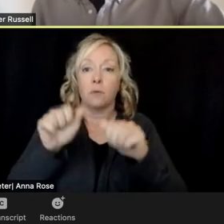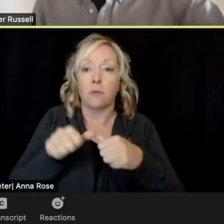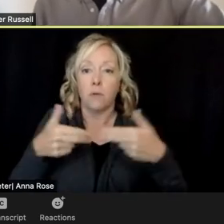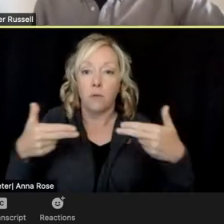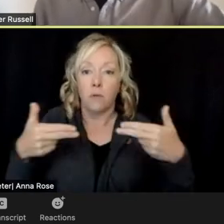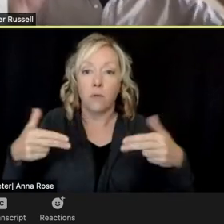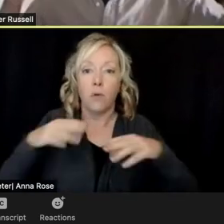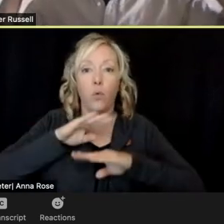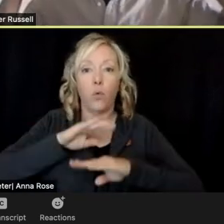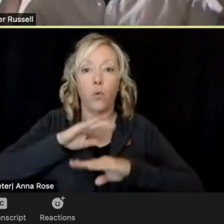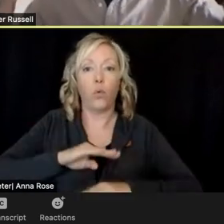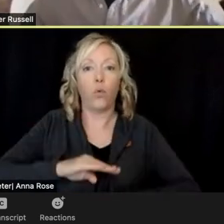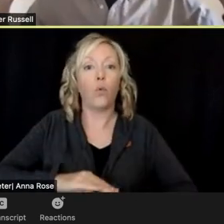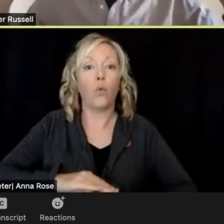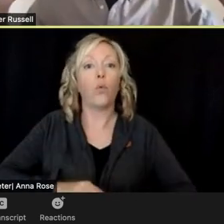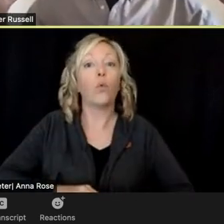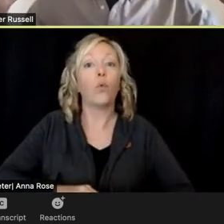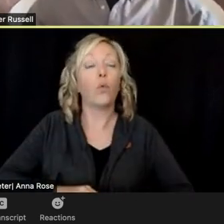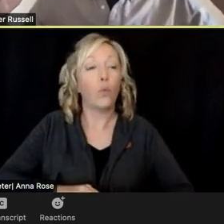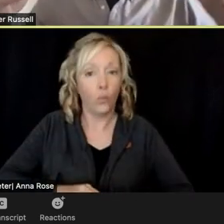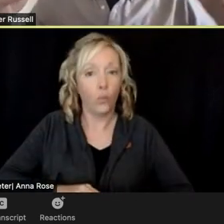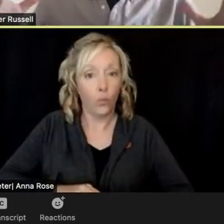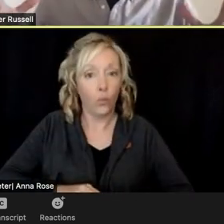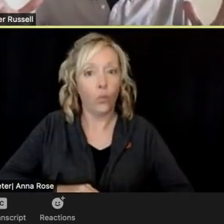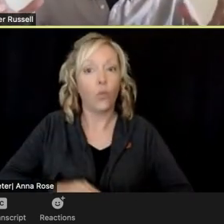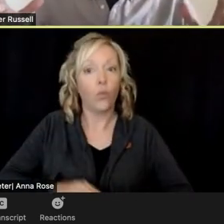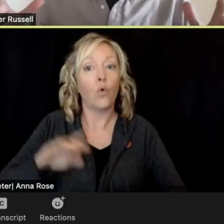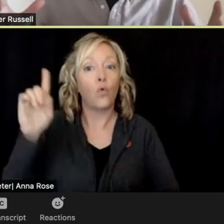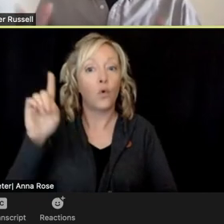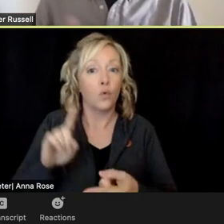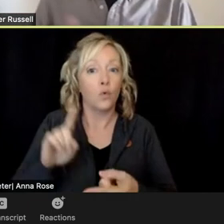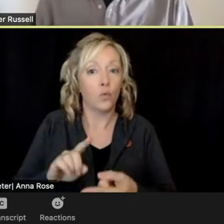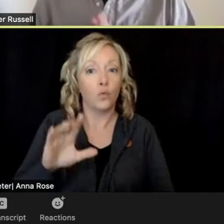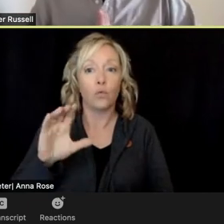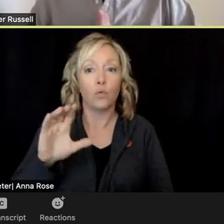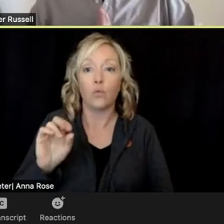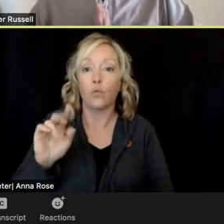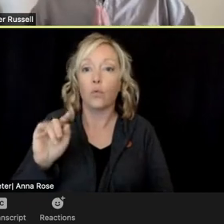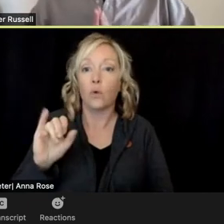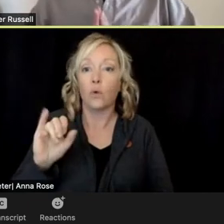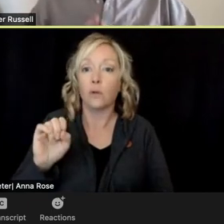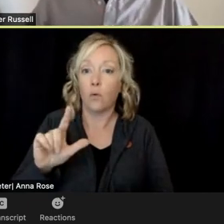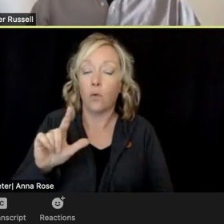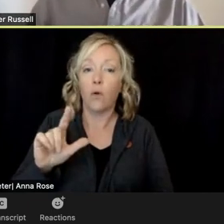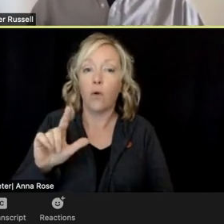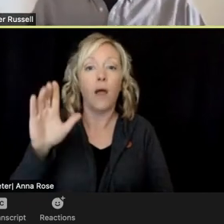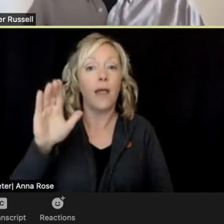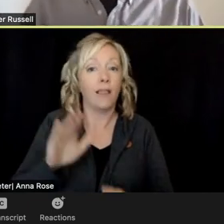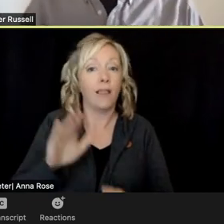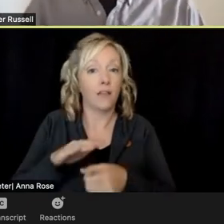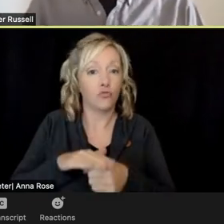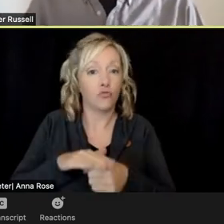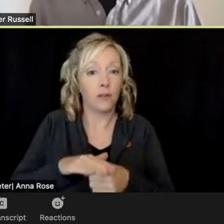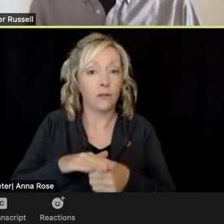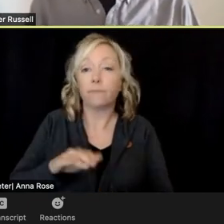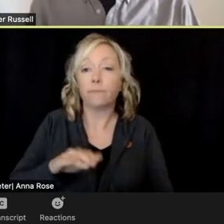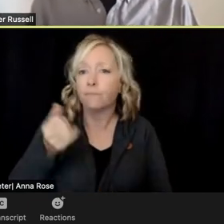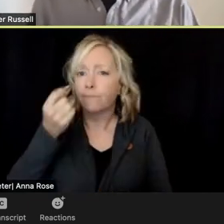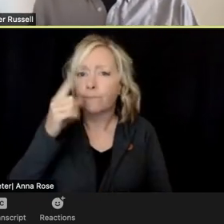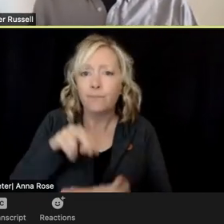that they don't develop into toxic levels of stress. So I'm not suggesting that